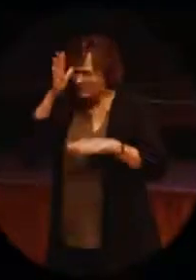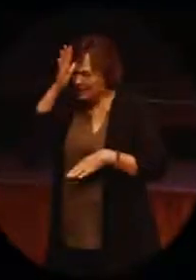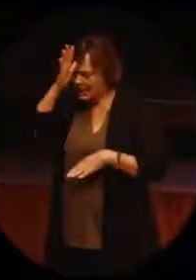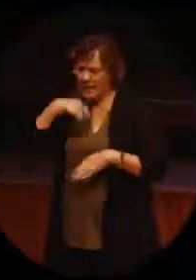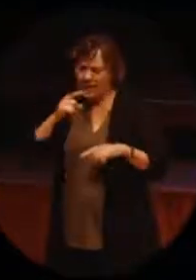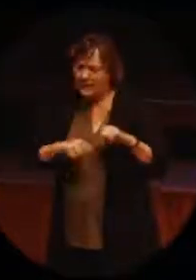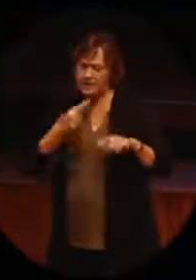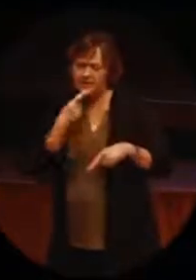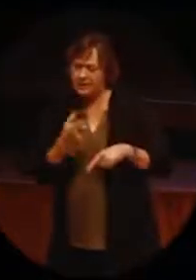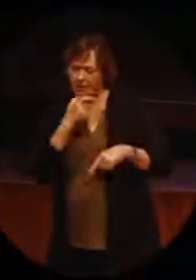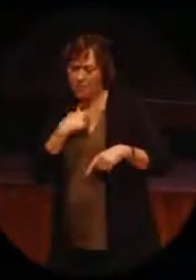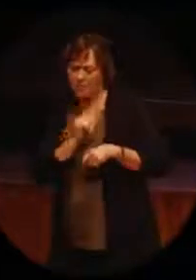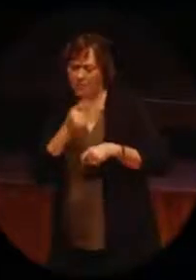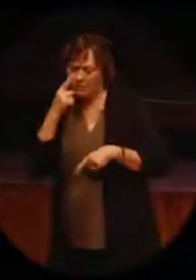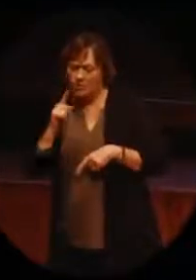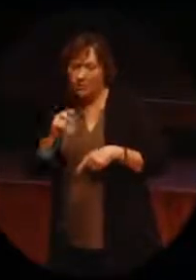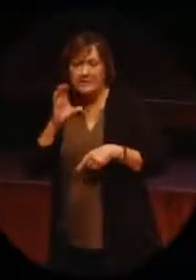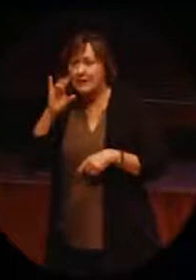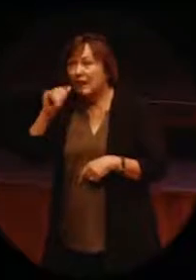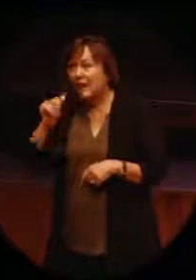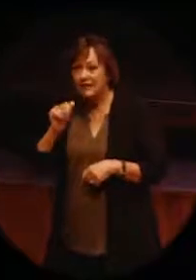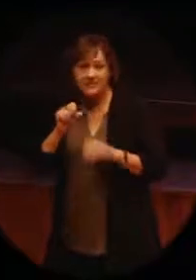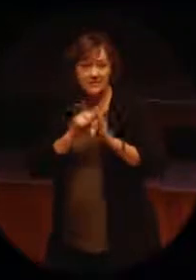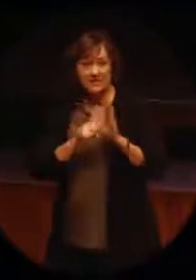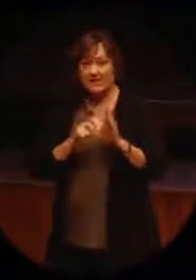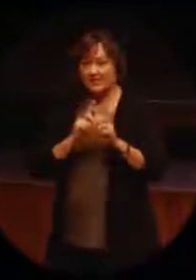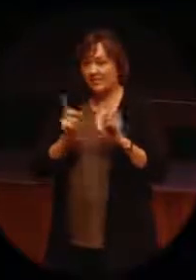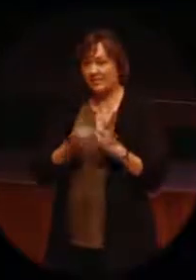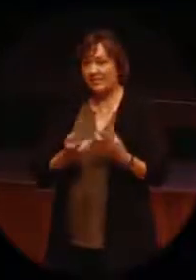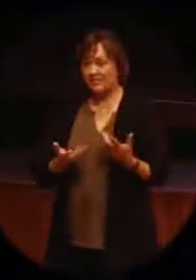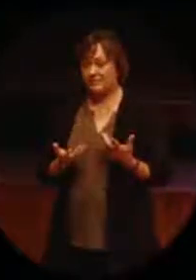I'm working for. CIA, State Department.